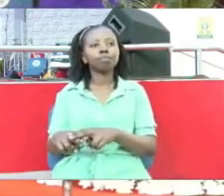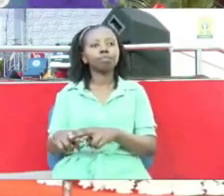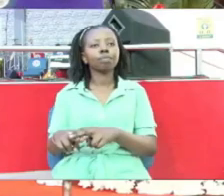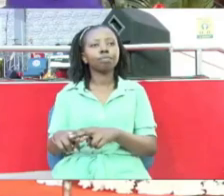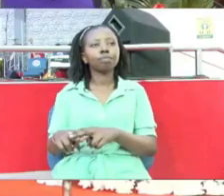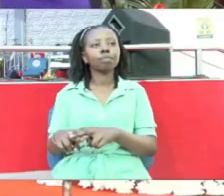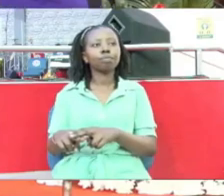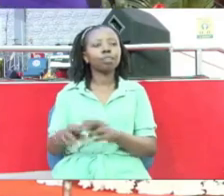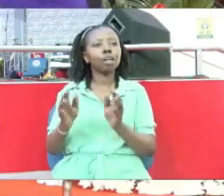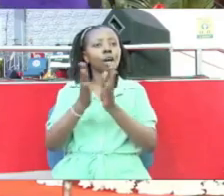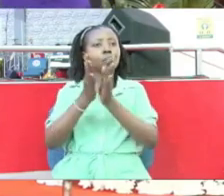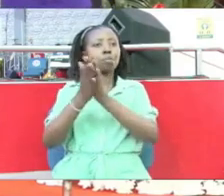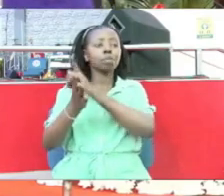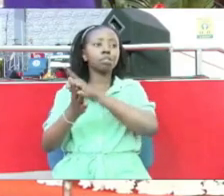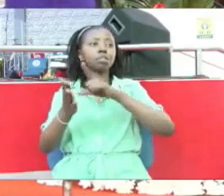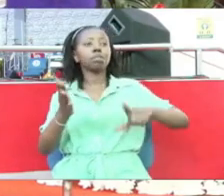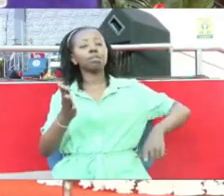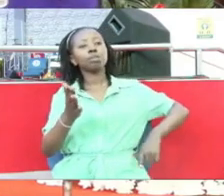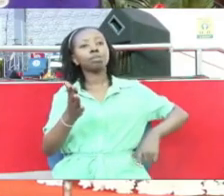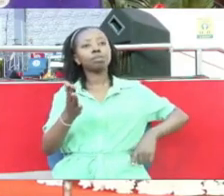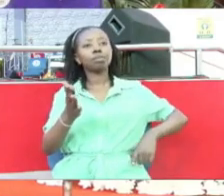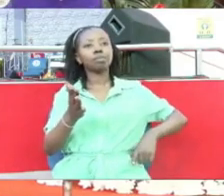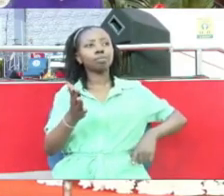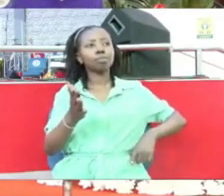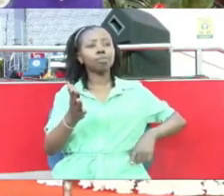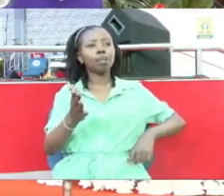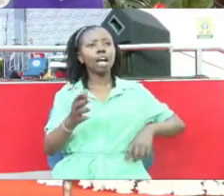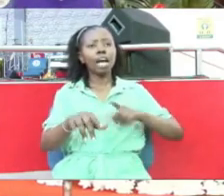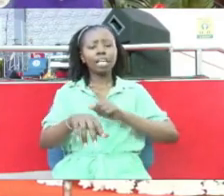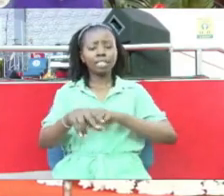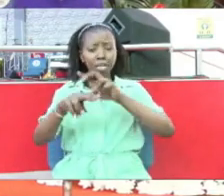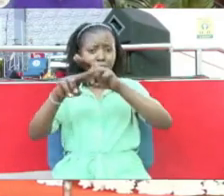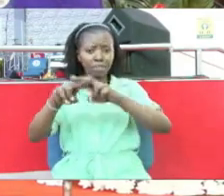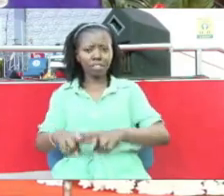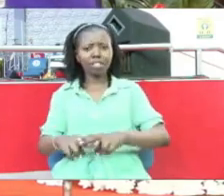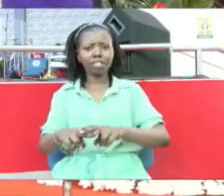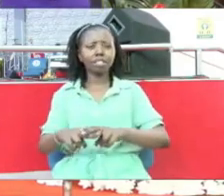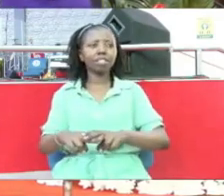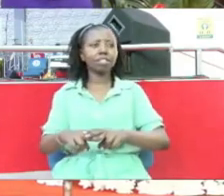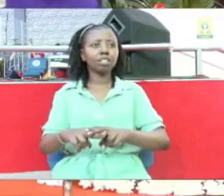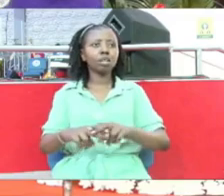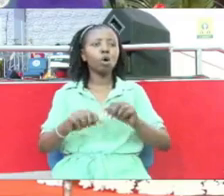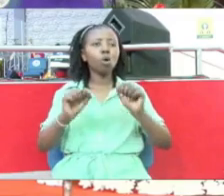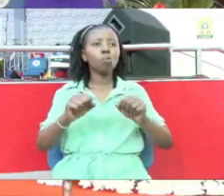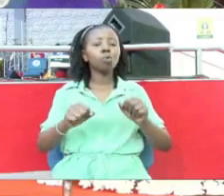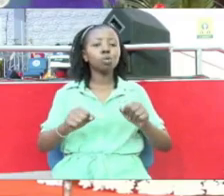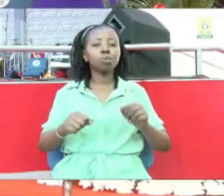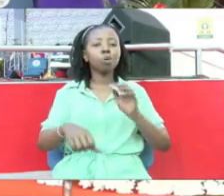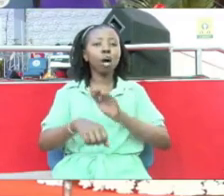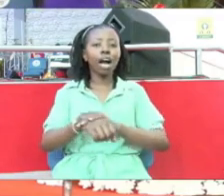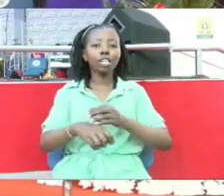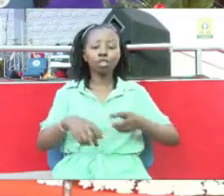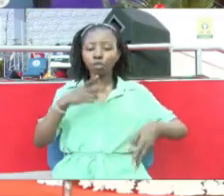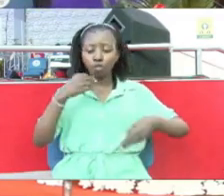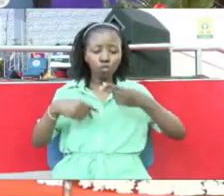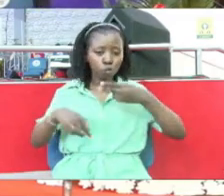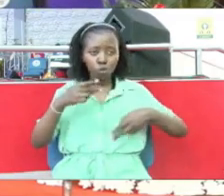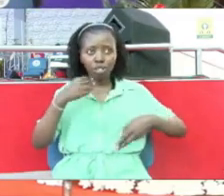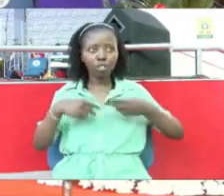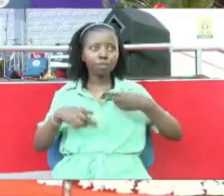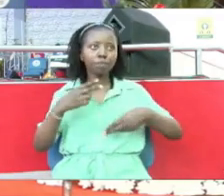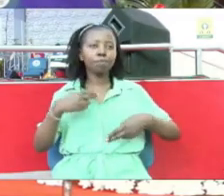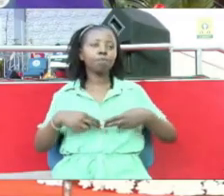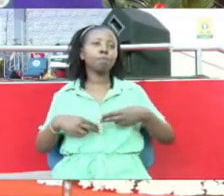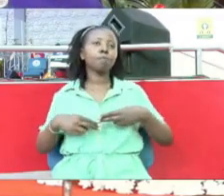wakaketi. Praise the name of the Lord. And as they sat, they were able to be given food to eat. Na walipoketi,